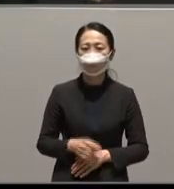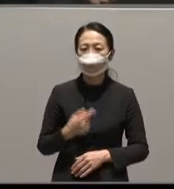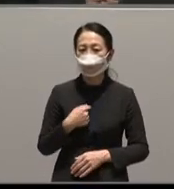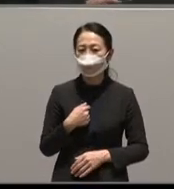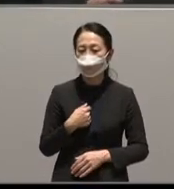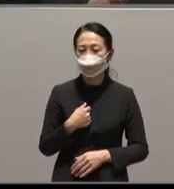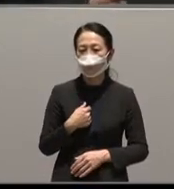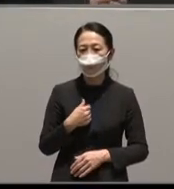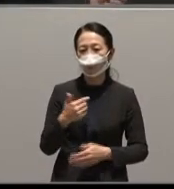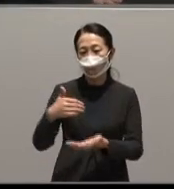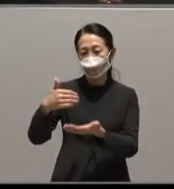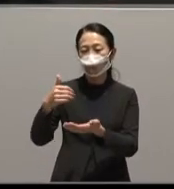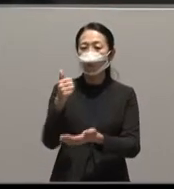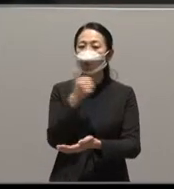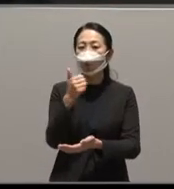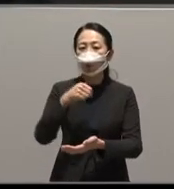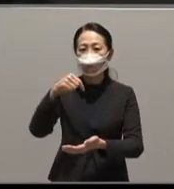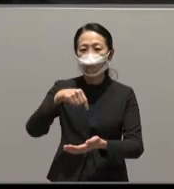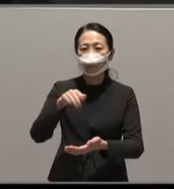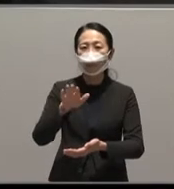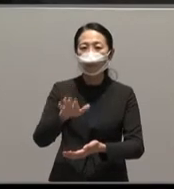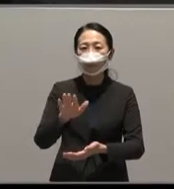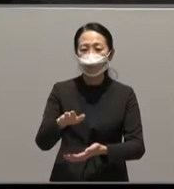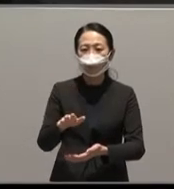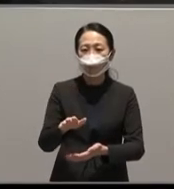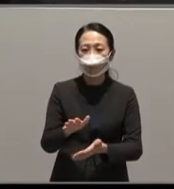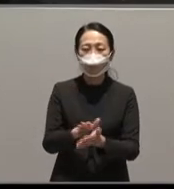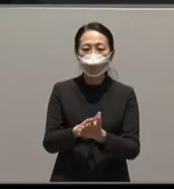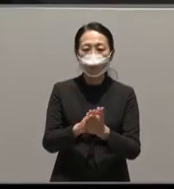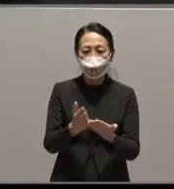And Dr. Imamura has introduced this to you already.